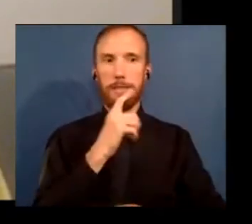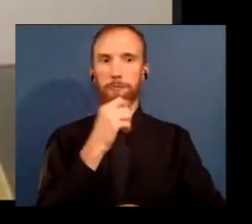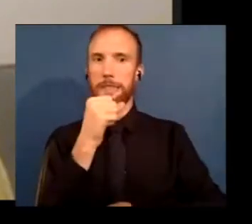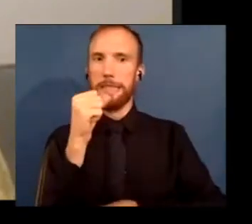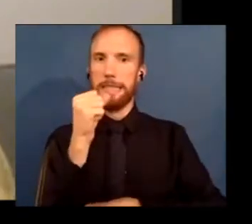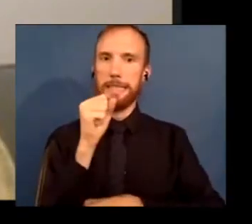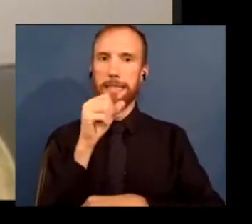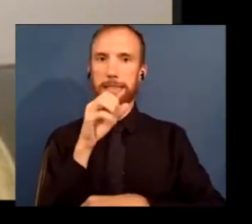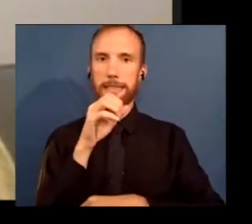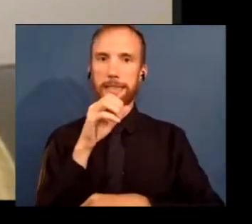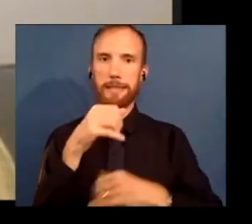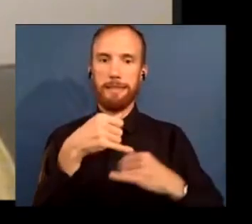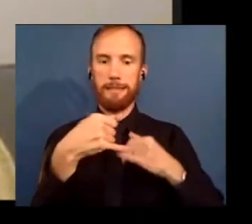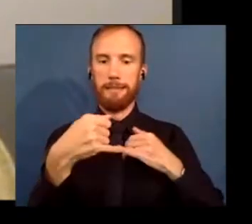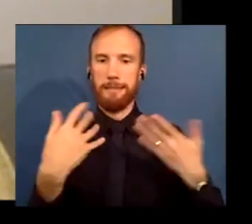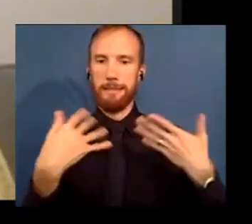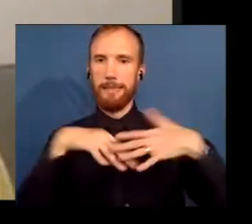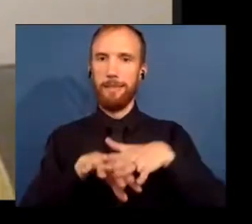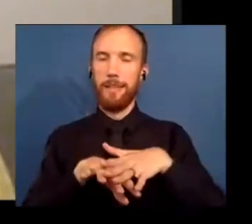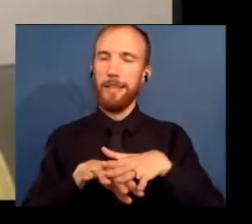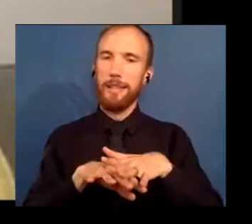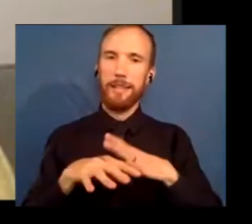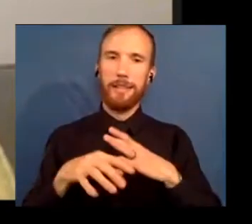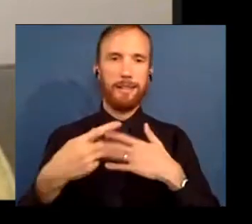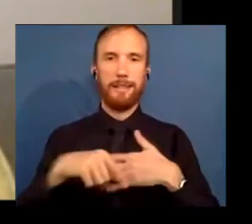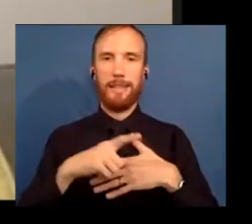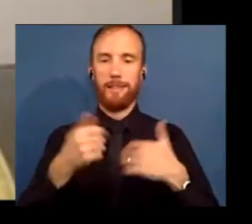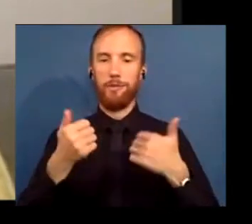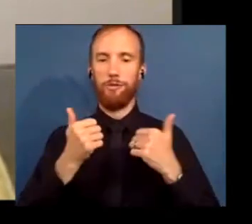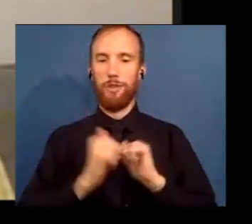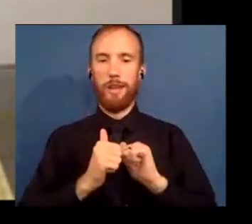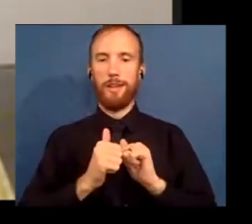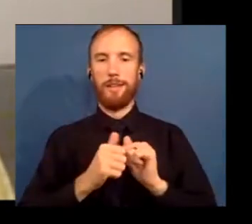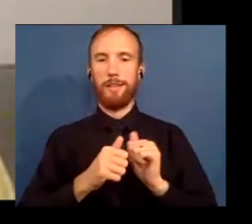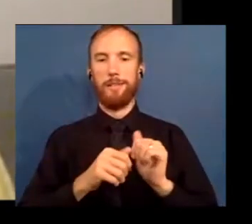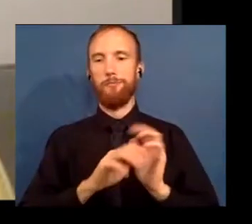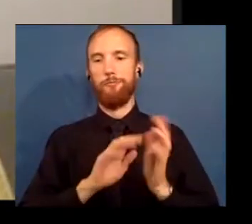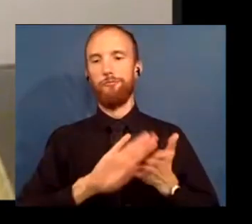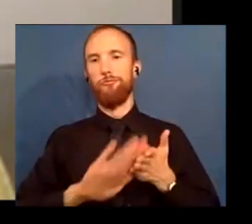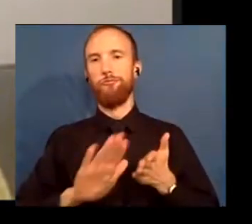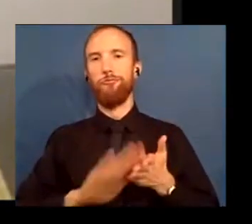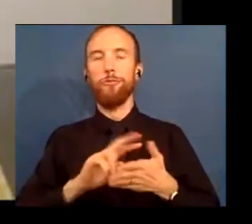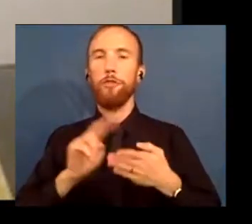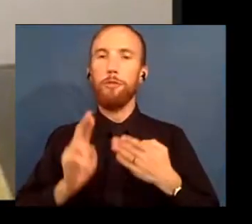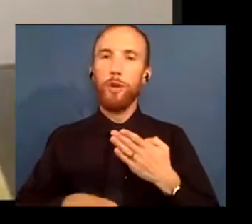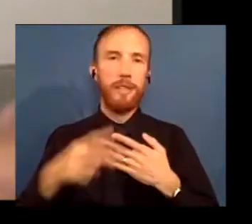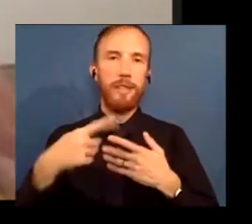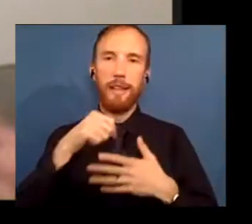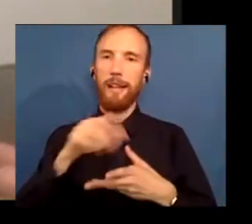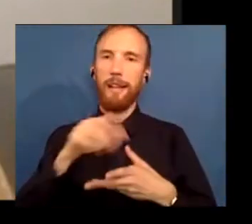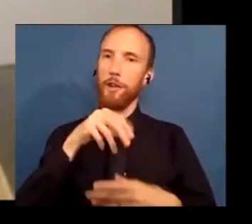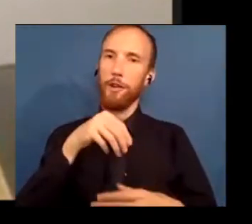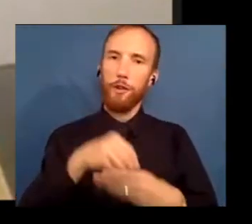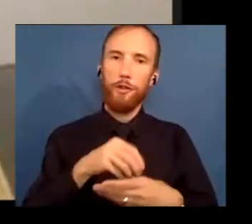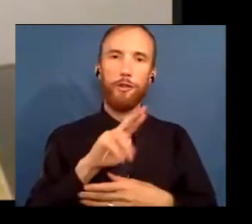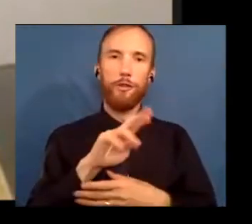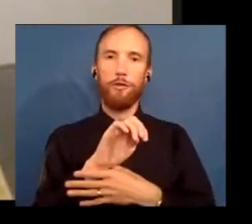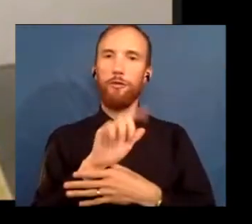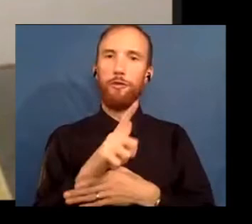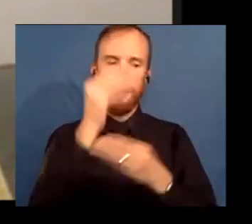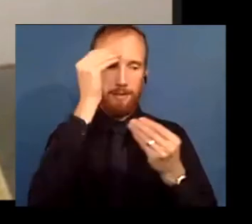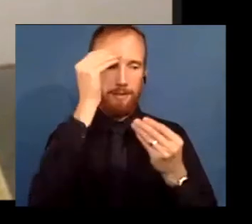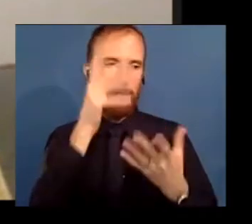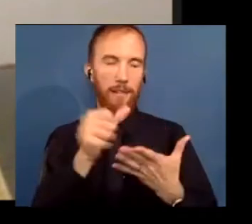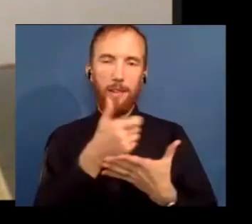discredit these reports. The school system itself did not maintain racial demographic data on students at the time. And it made me think of Dr.